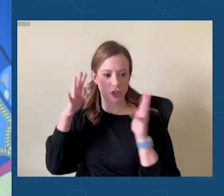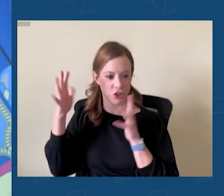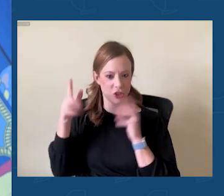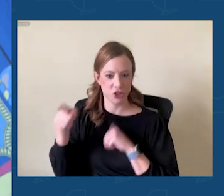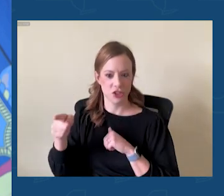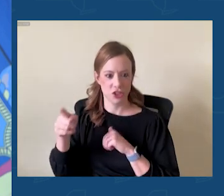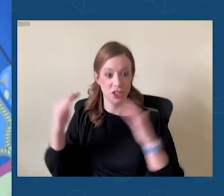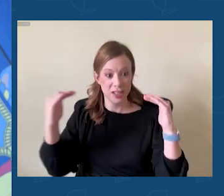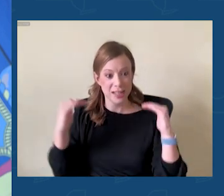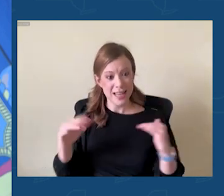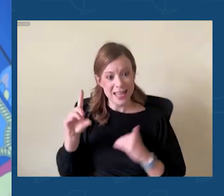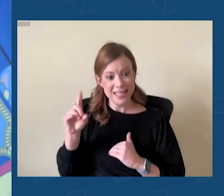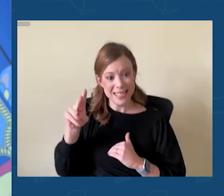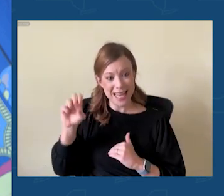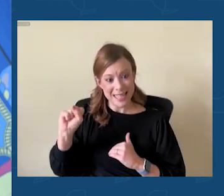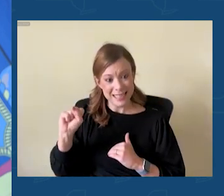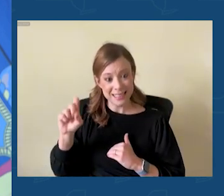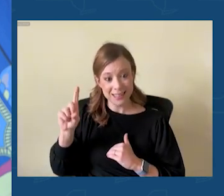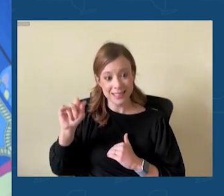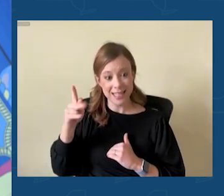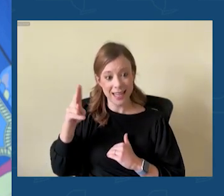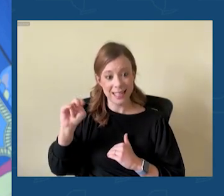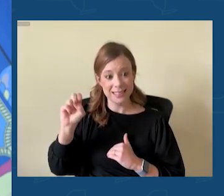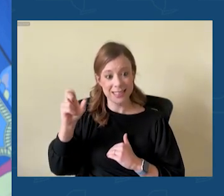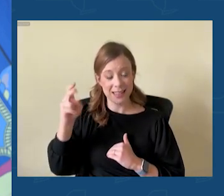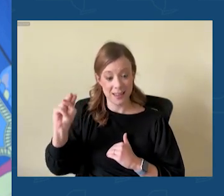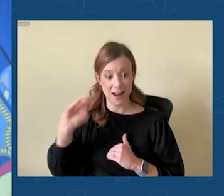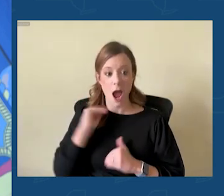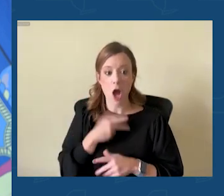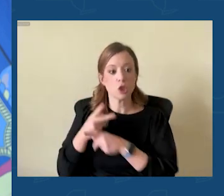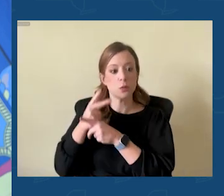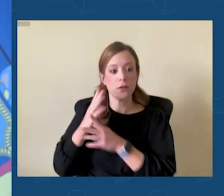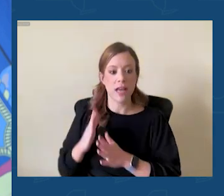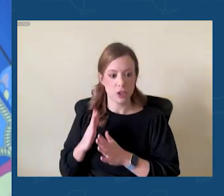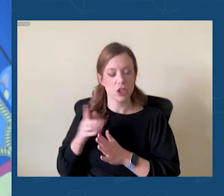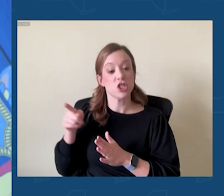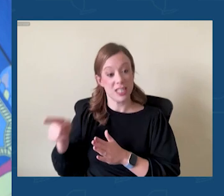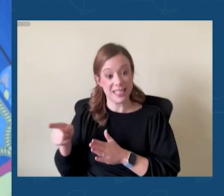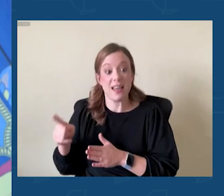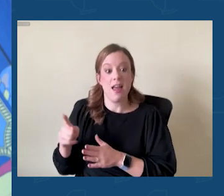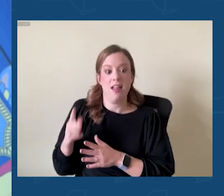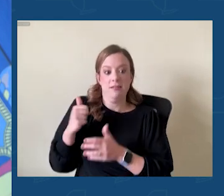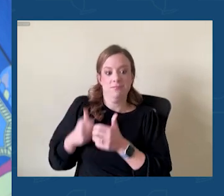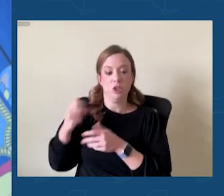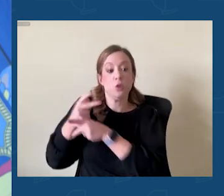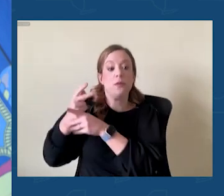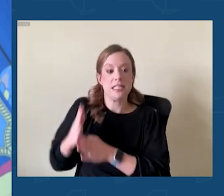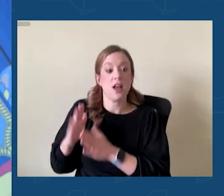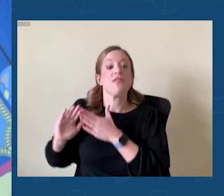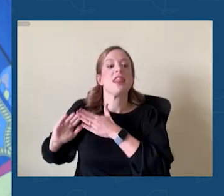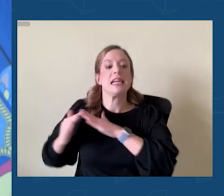Dennis Dickinson, our supervisor of the village of the town of Lake George. That's where.